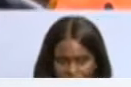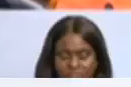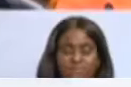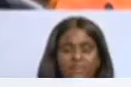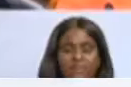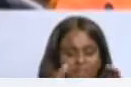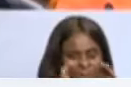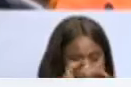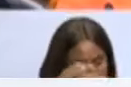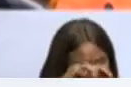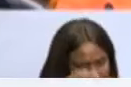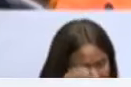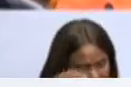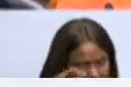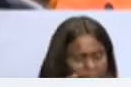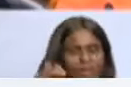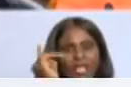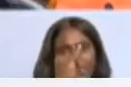geological mapping.